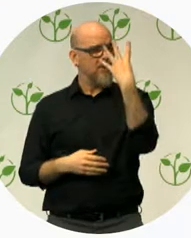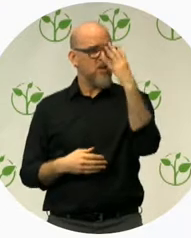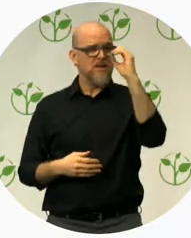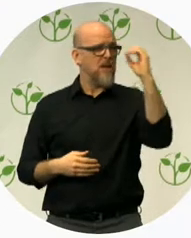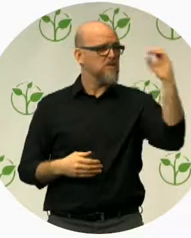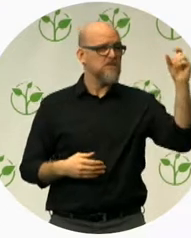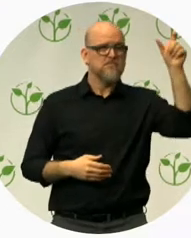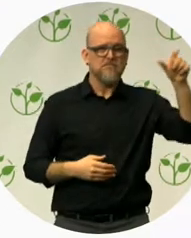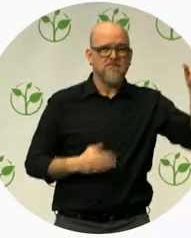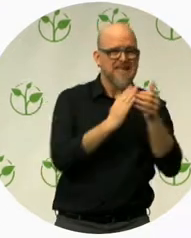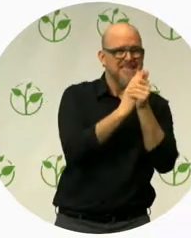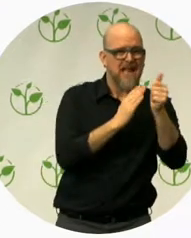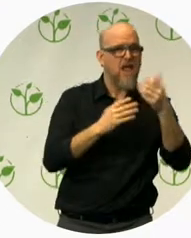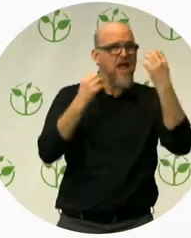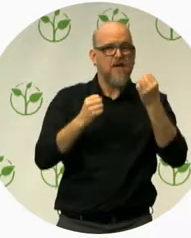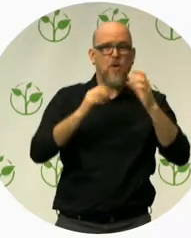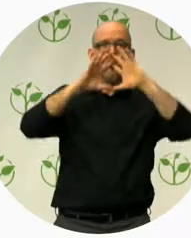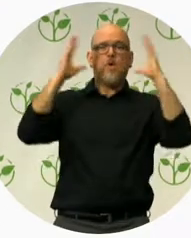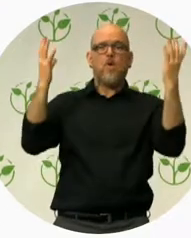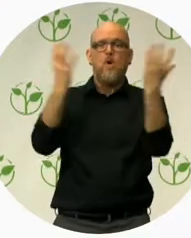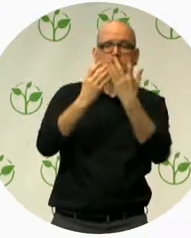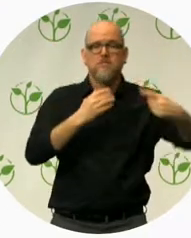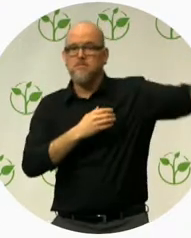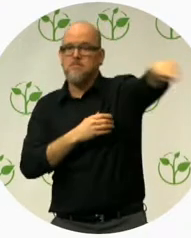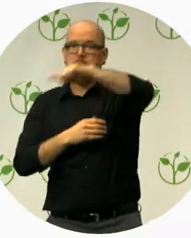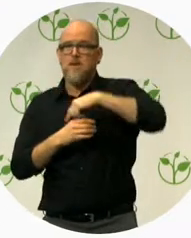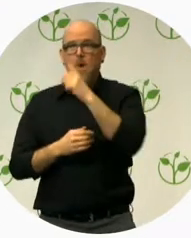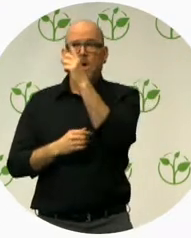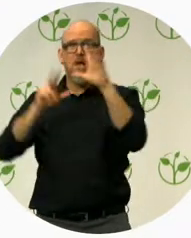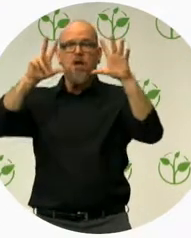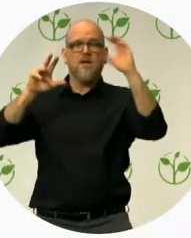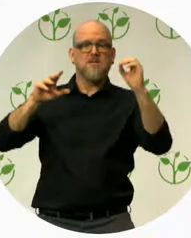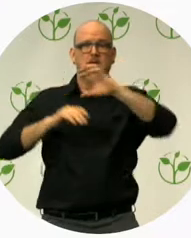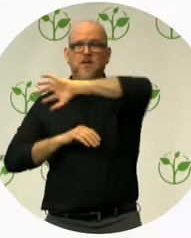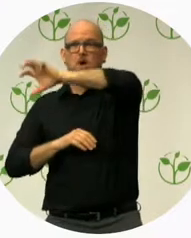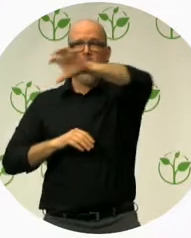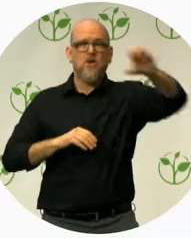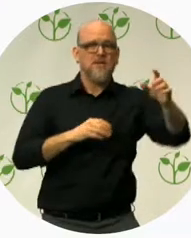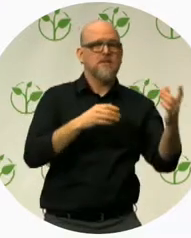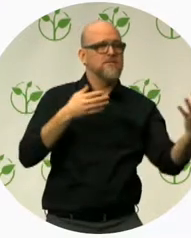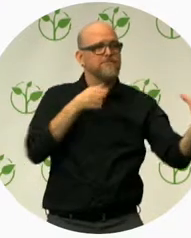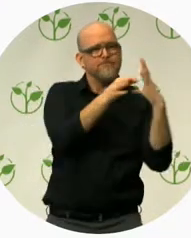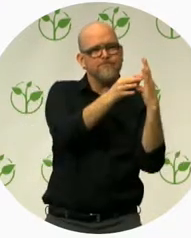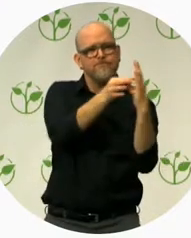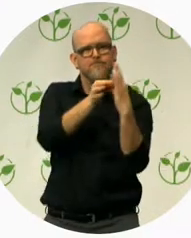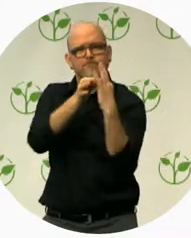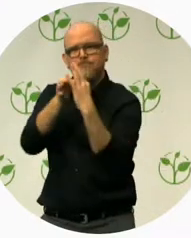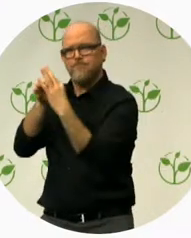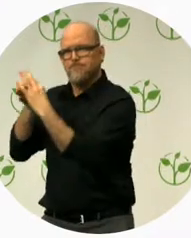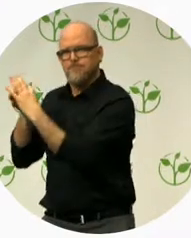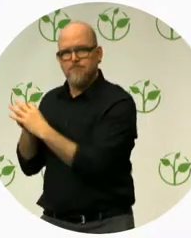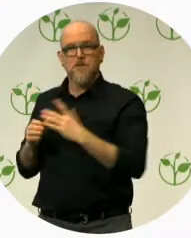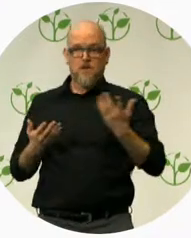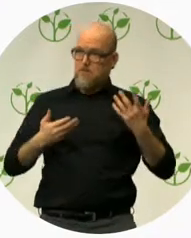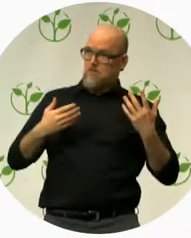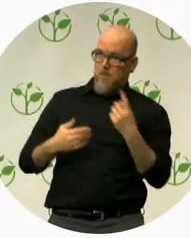180 countries. I think we can truly describe this as a worldwide community. What